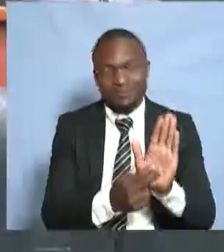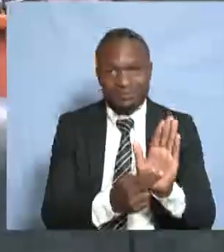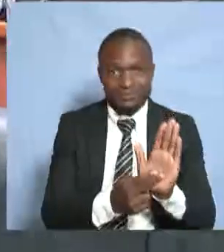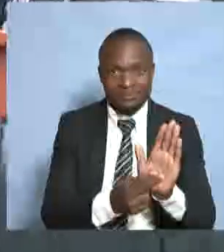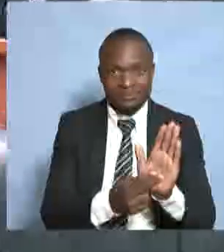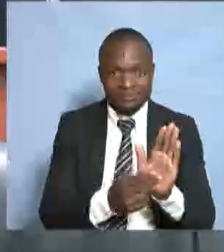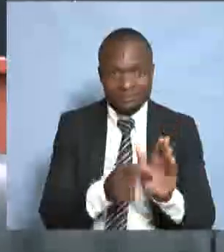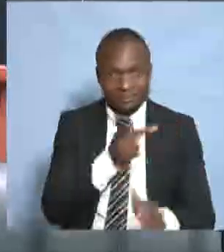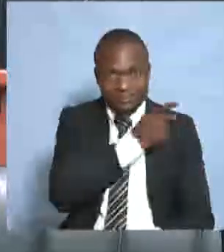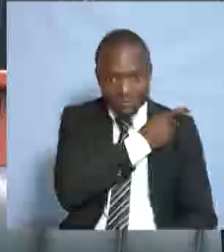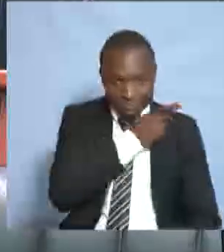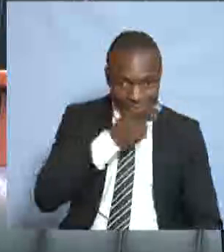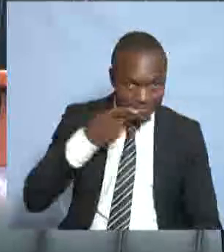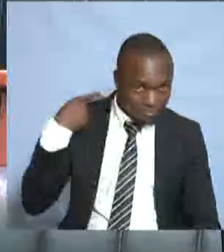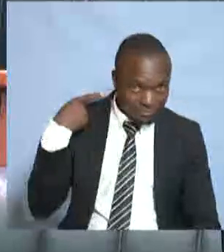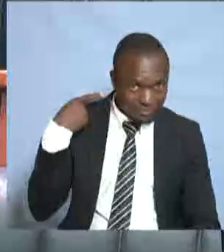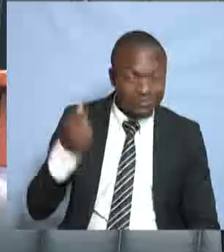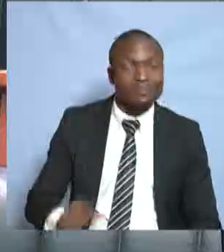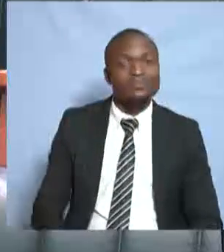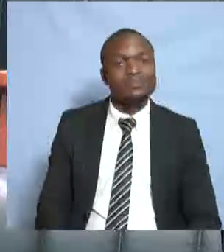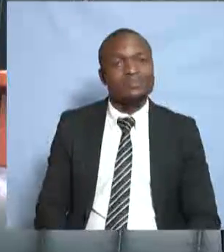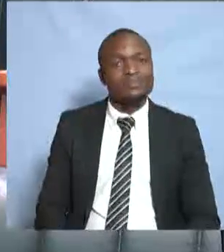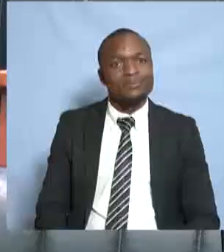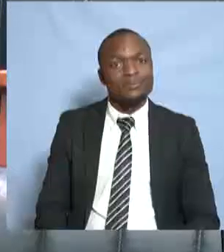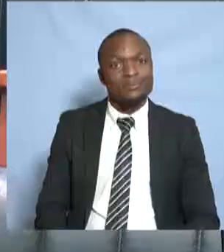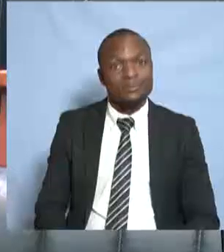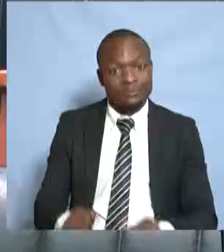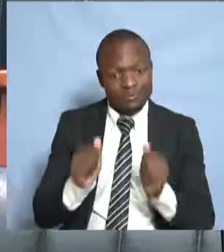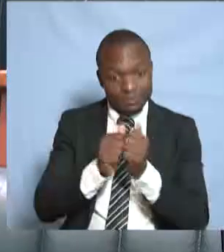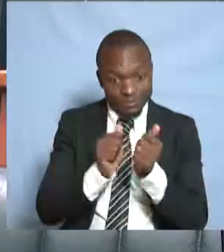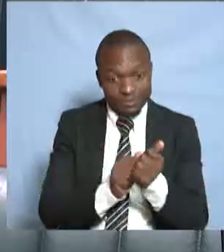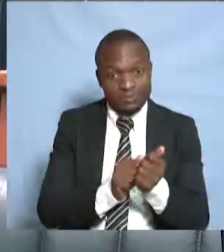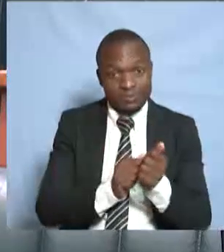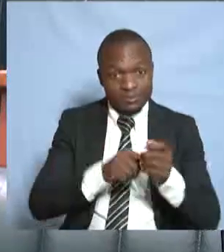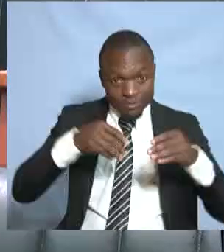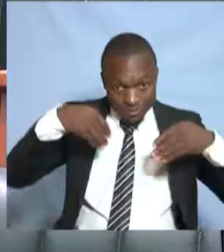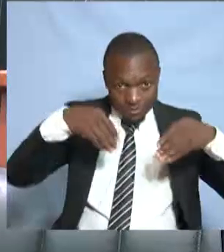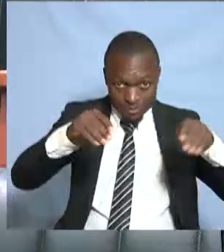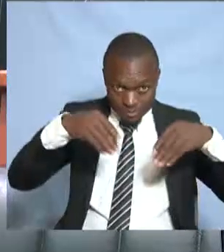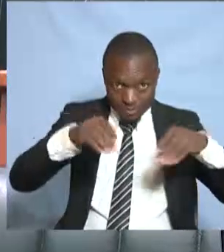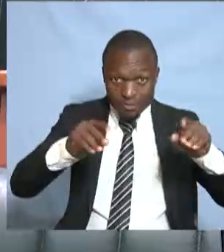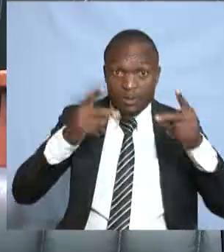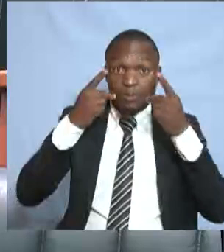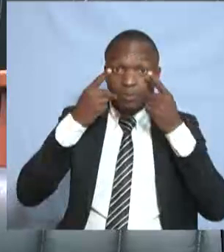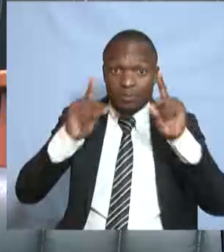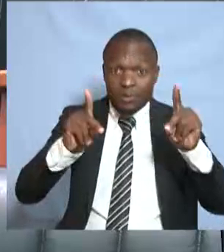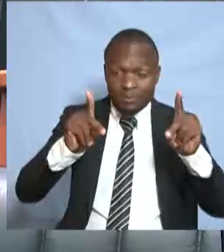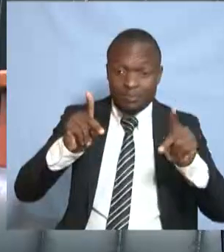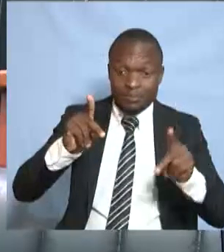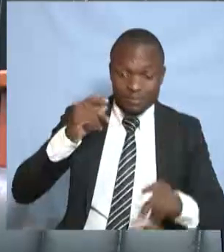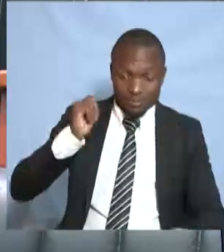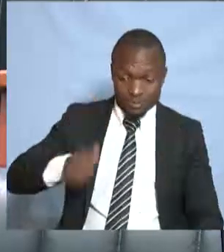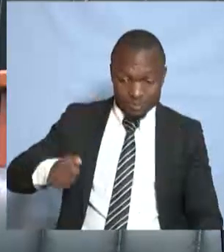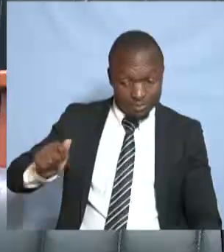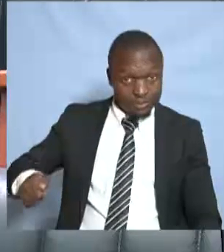the August House that with regards to disposal of public assets, there